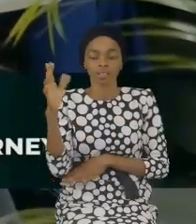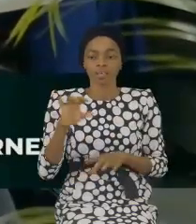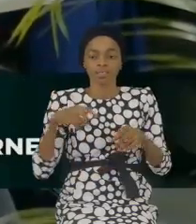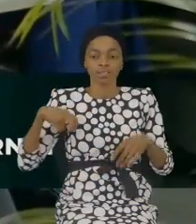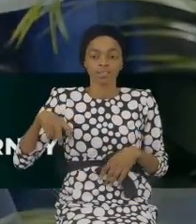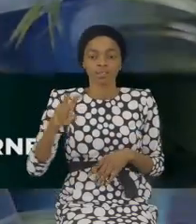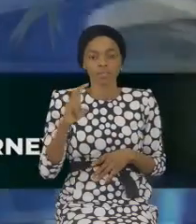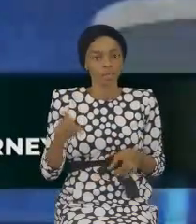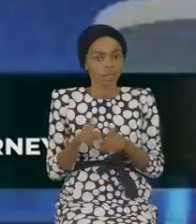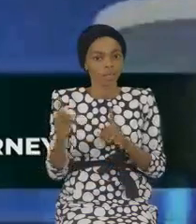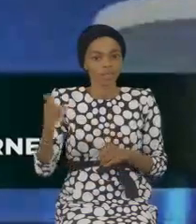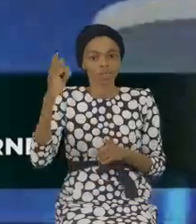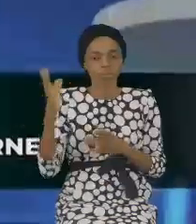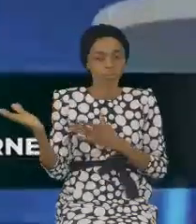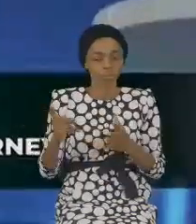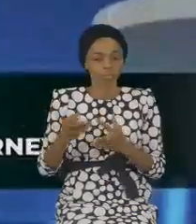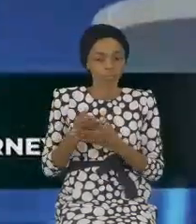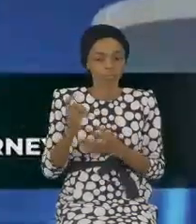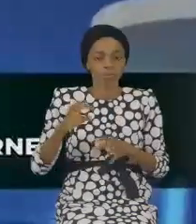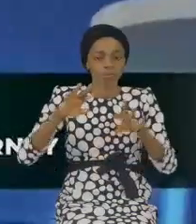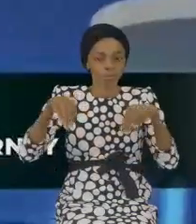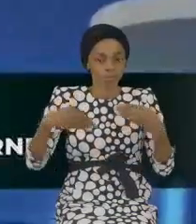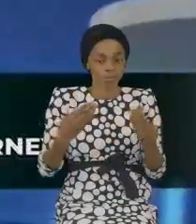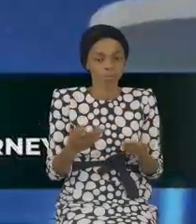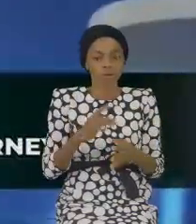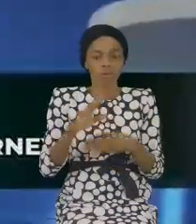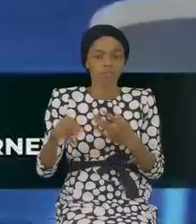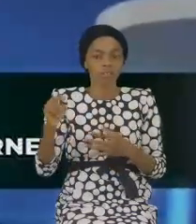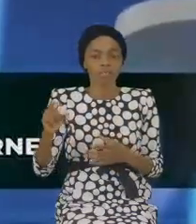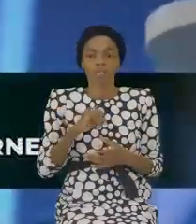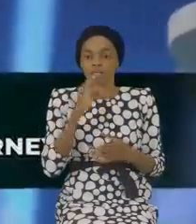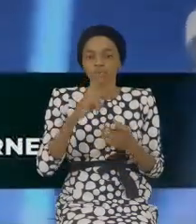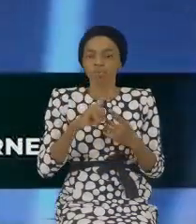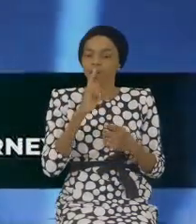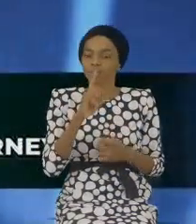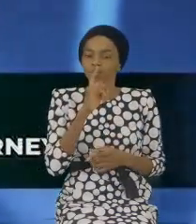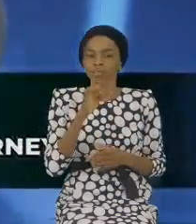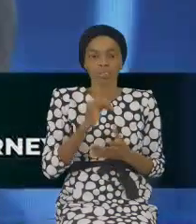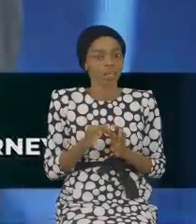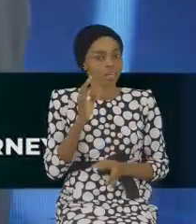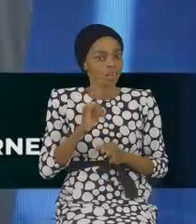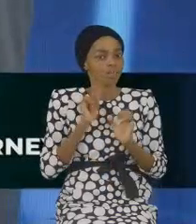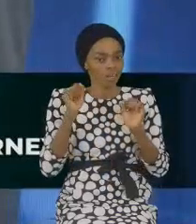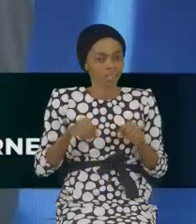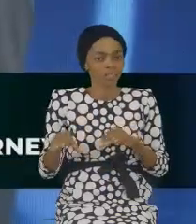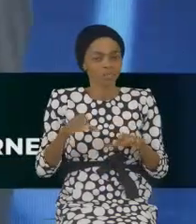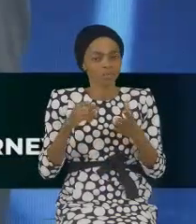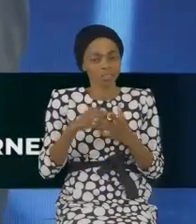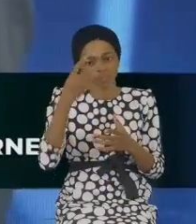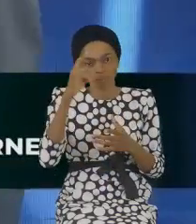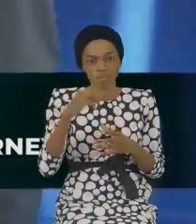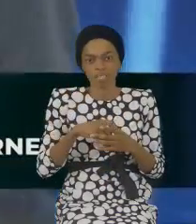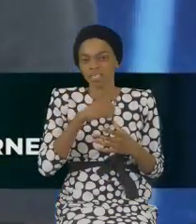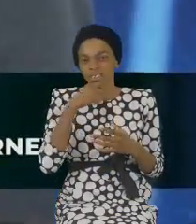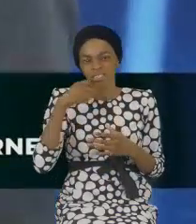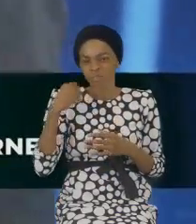supplied all their needs. But it's to assure them, if I can do this for you in the barren land, what do you think